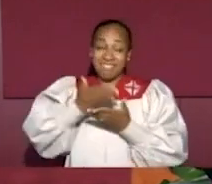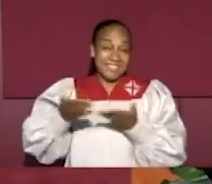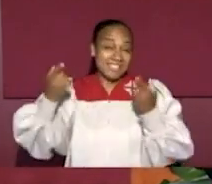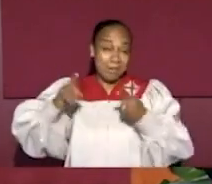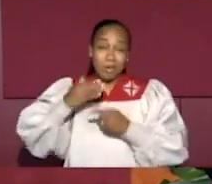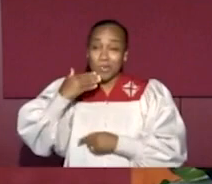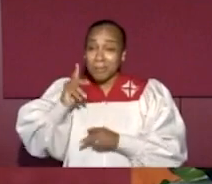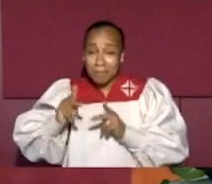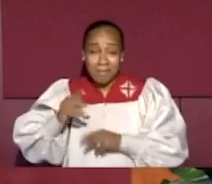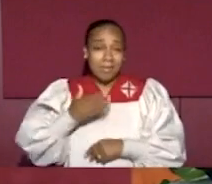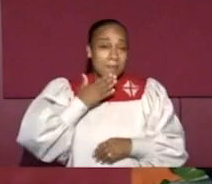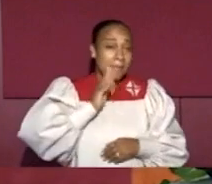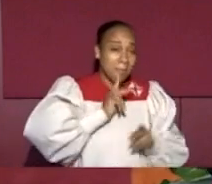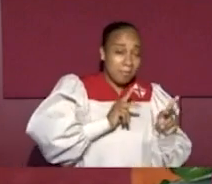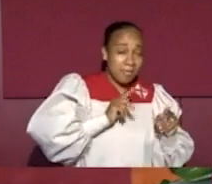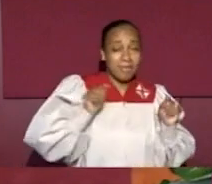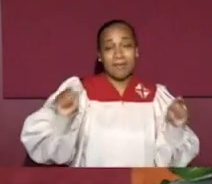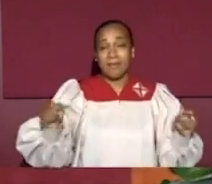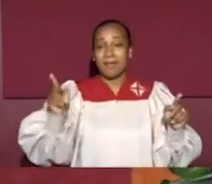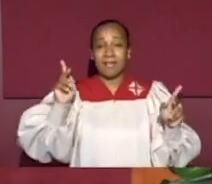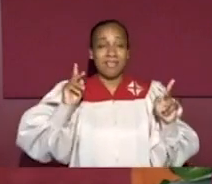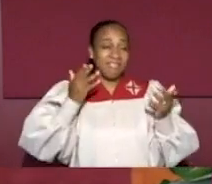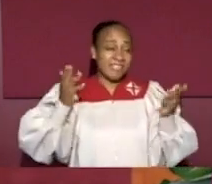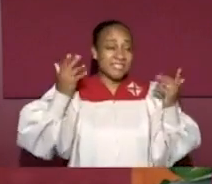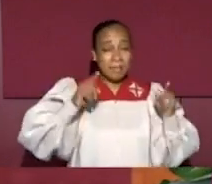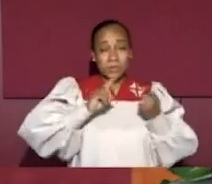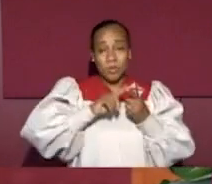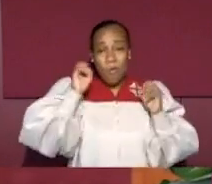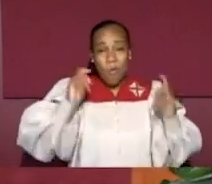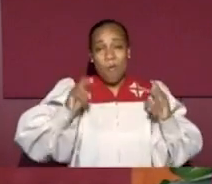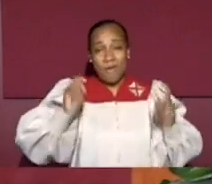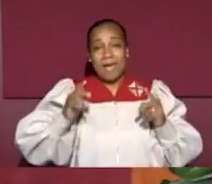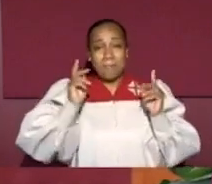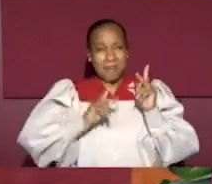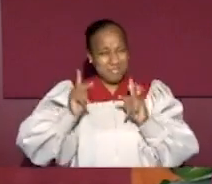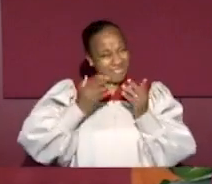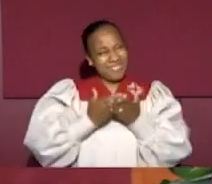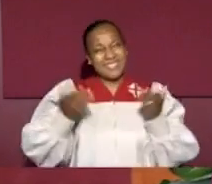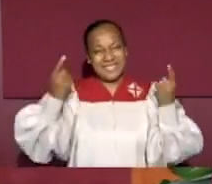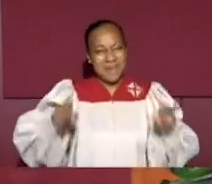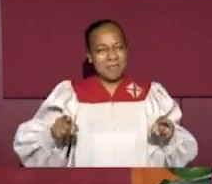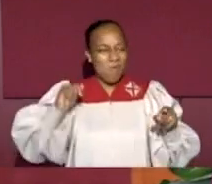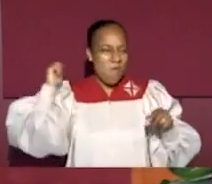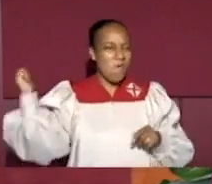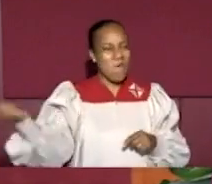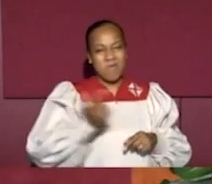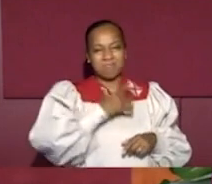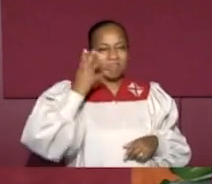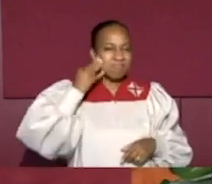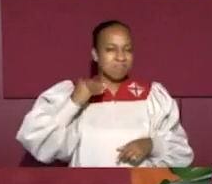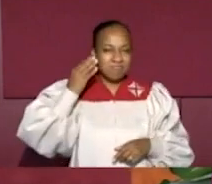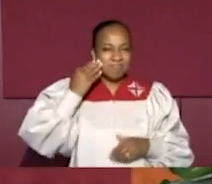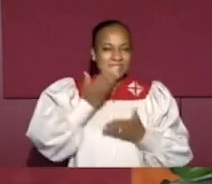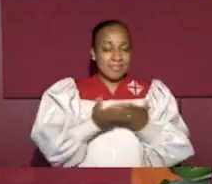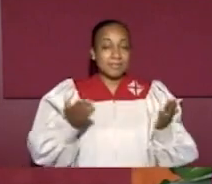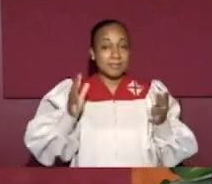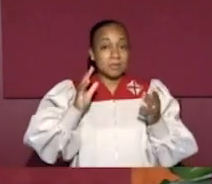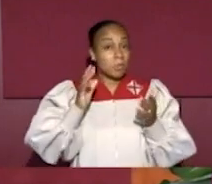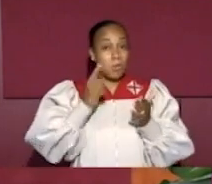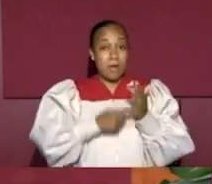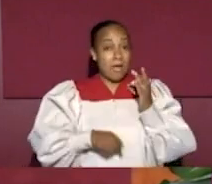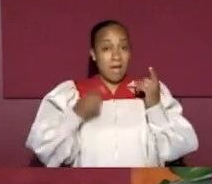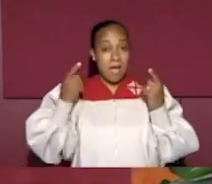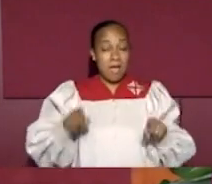people, things happen to bad people, things happen to okay people, things happen. We've all gone through things. Now, what happens